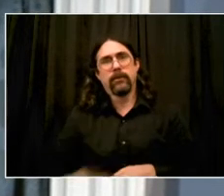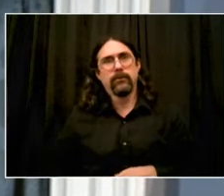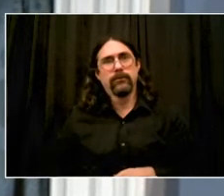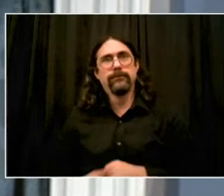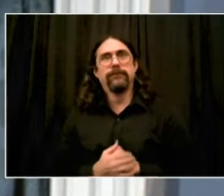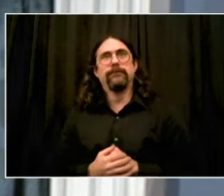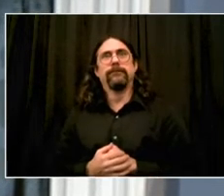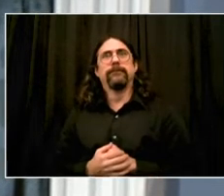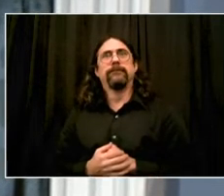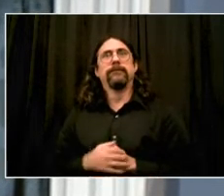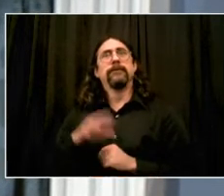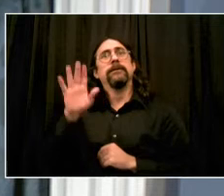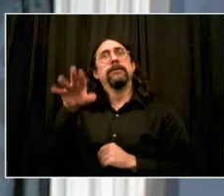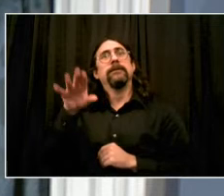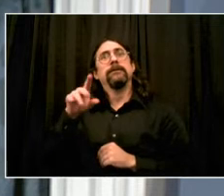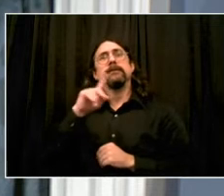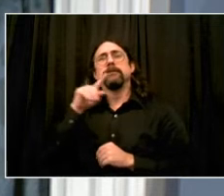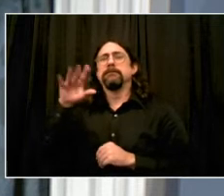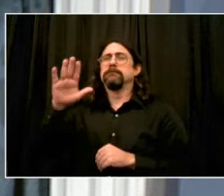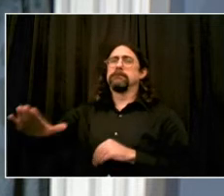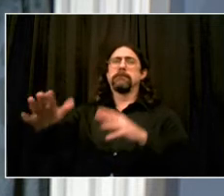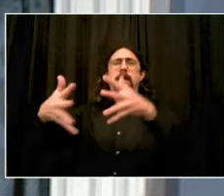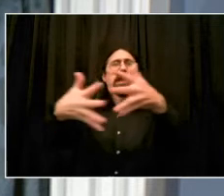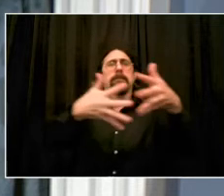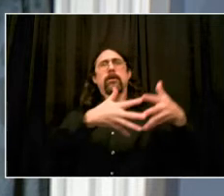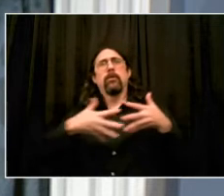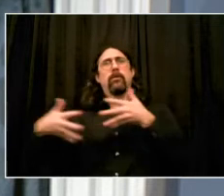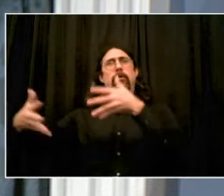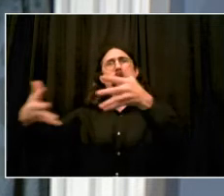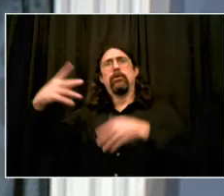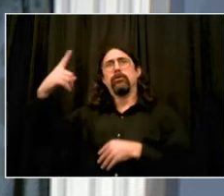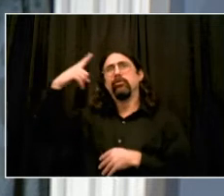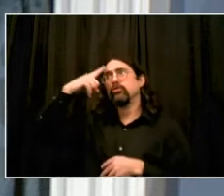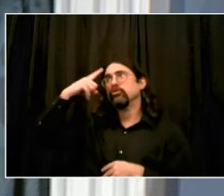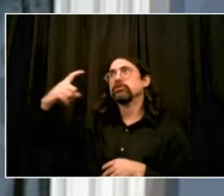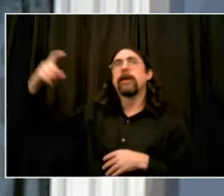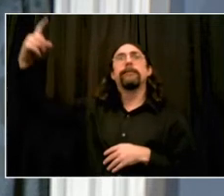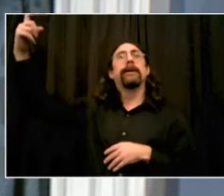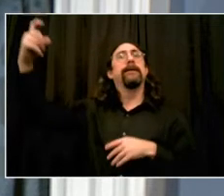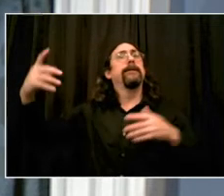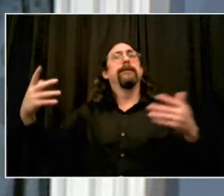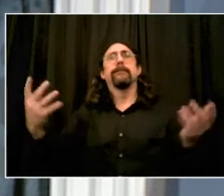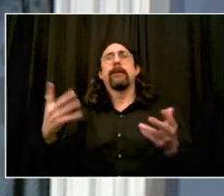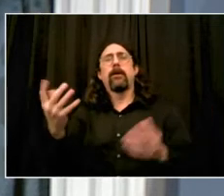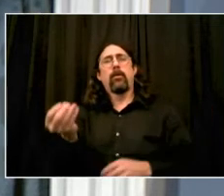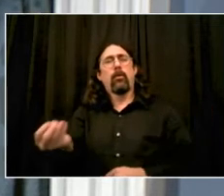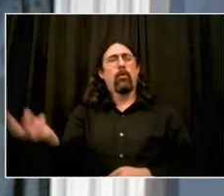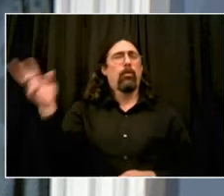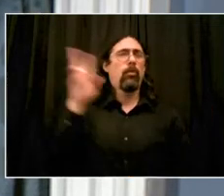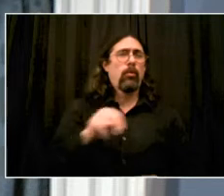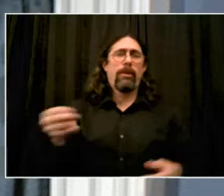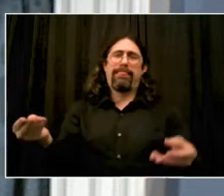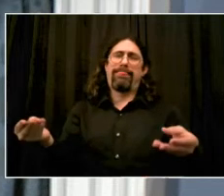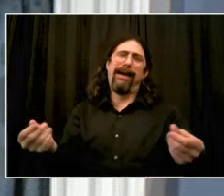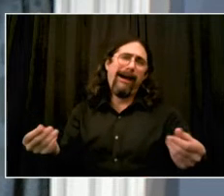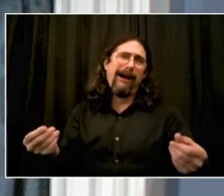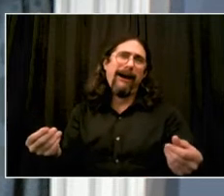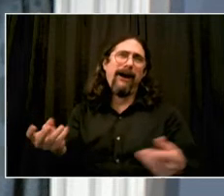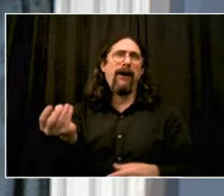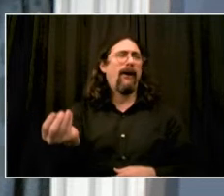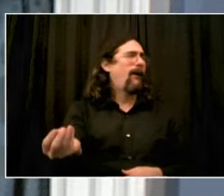house. The problem is that those opportunities are too narrow. And what this initiative is to do is to say workers can own their own business